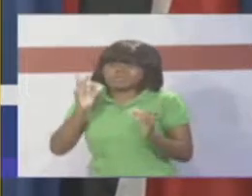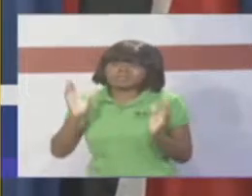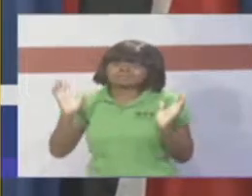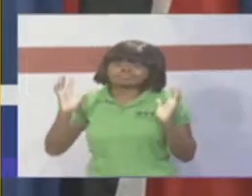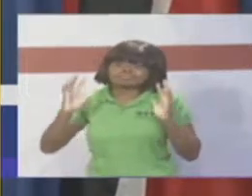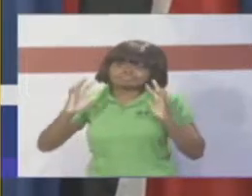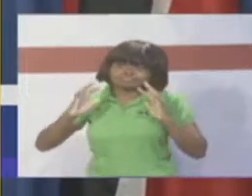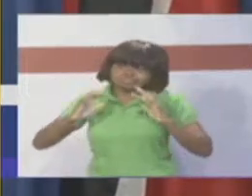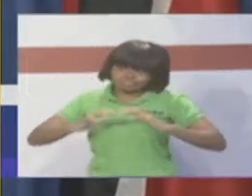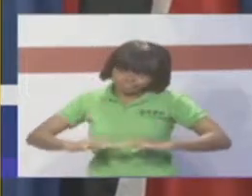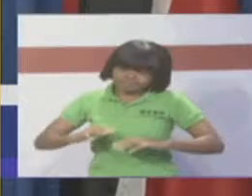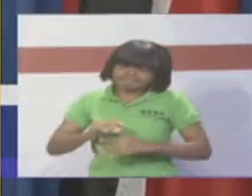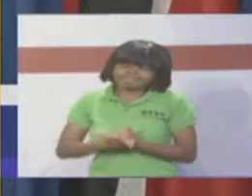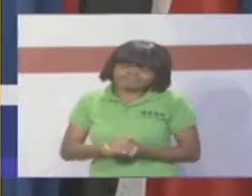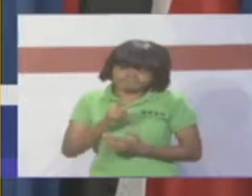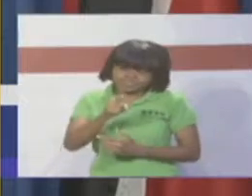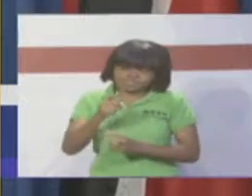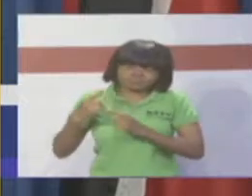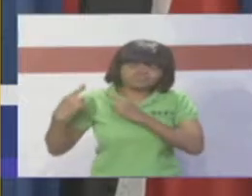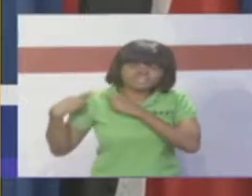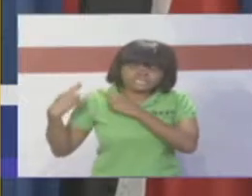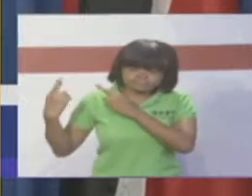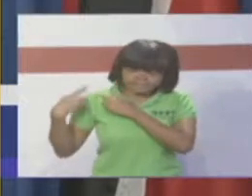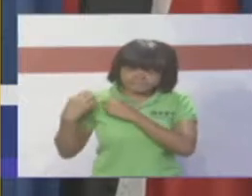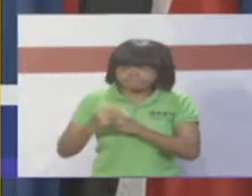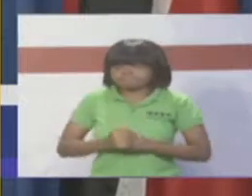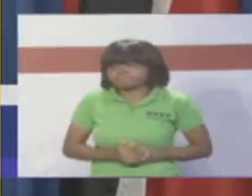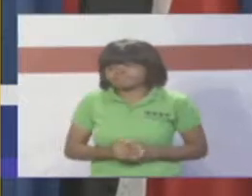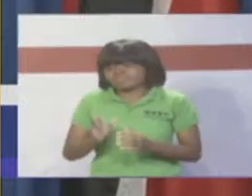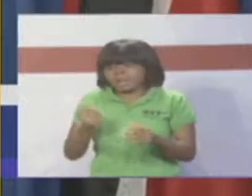matters not if you're lying in a hospital